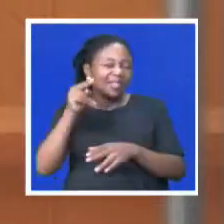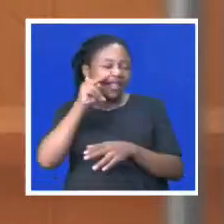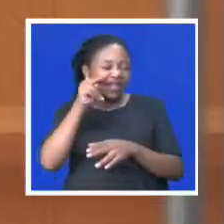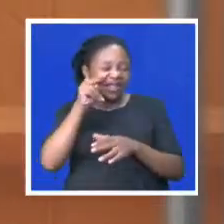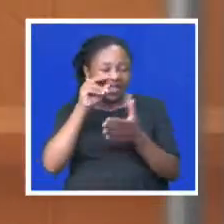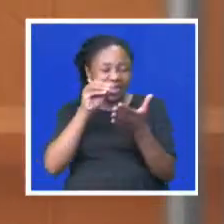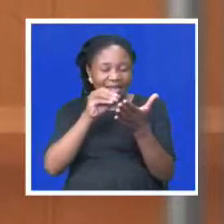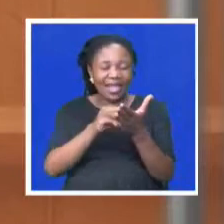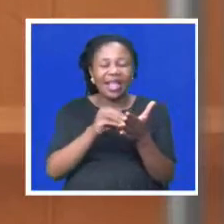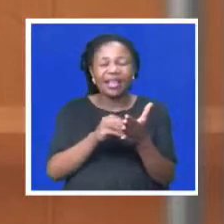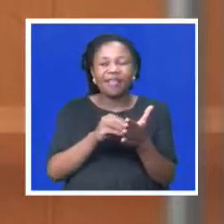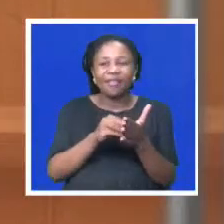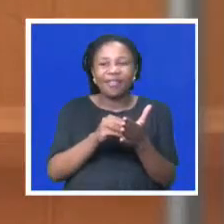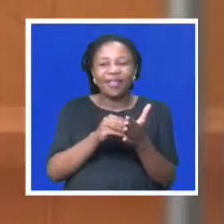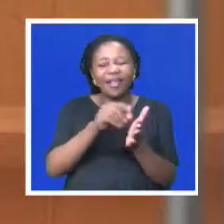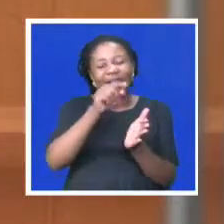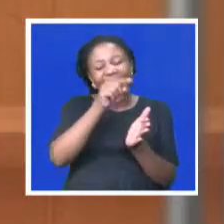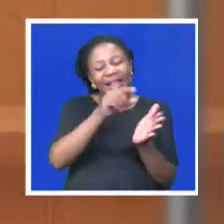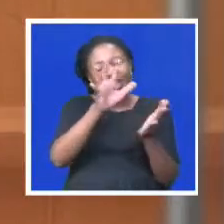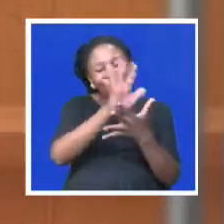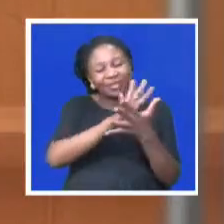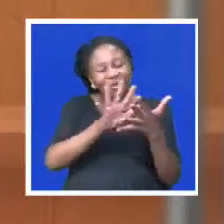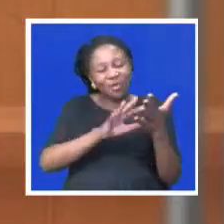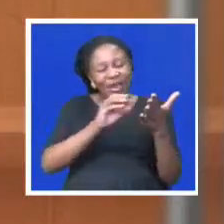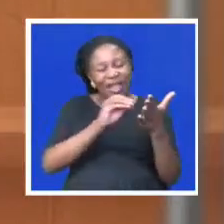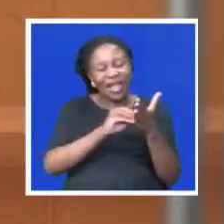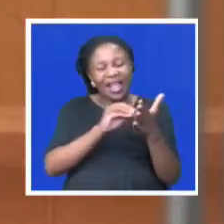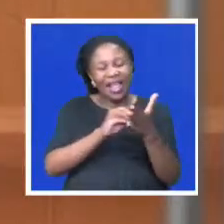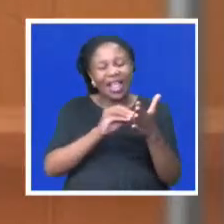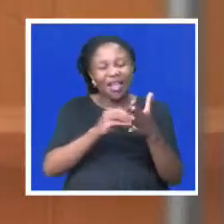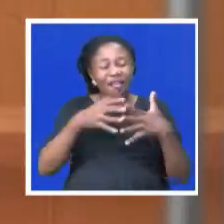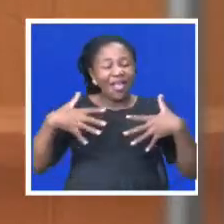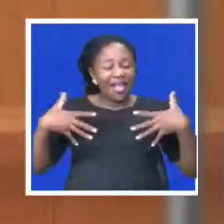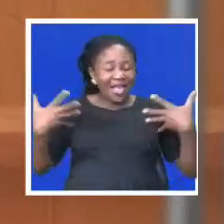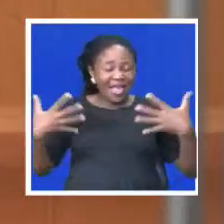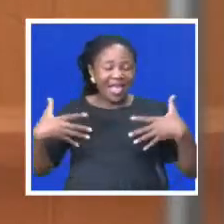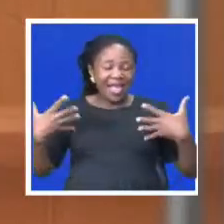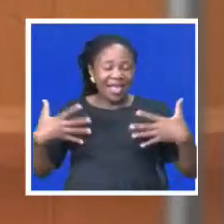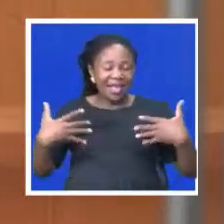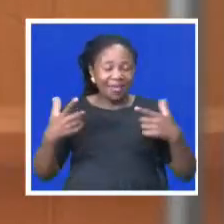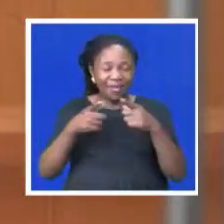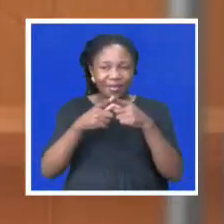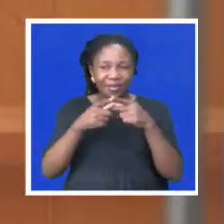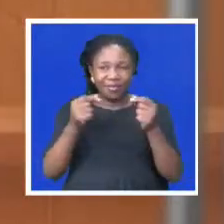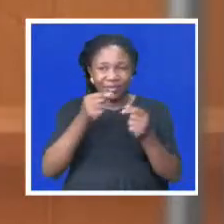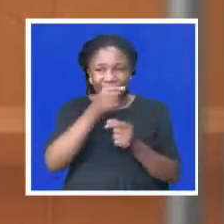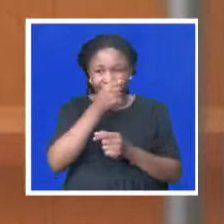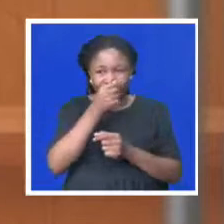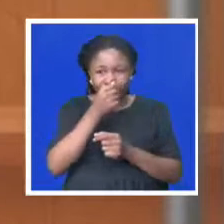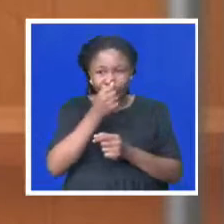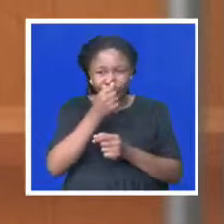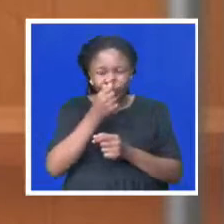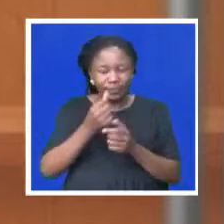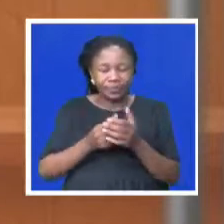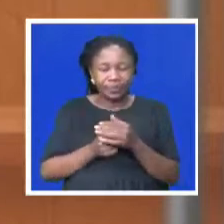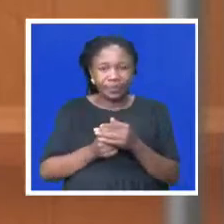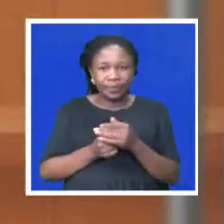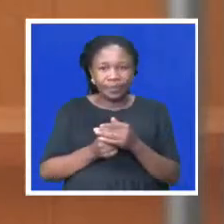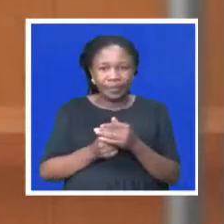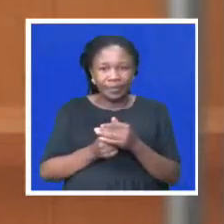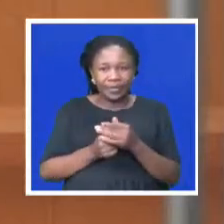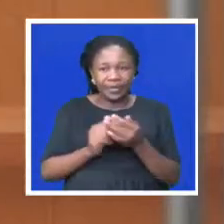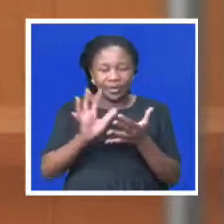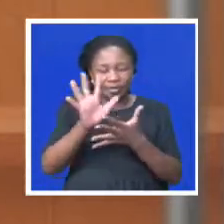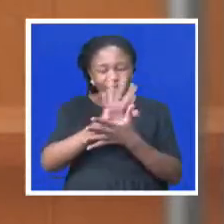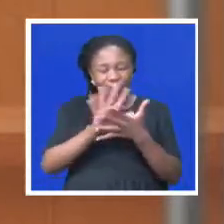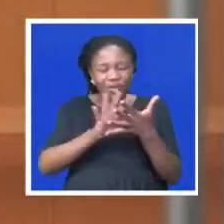get our clear message. In today's story, we learned that you should appreciate yourself the